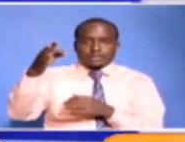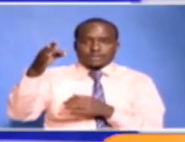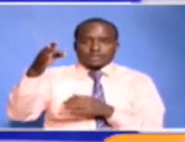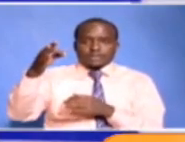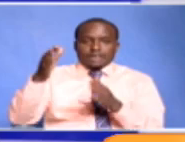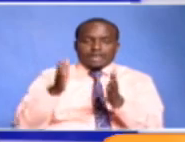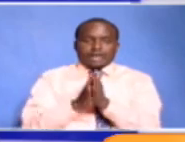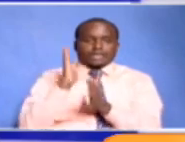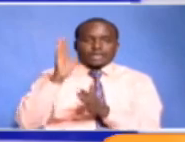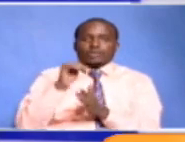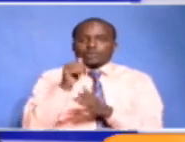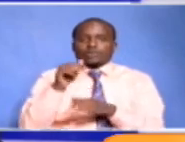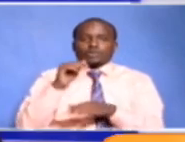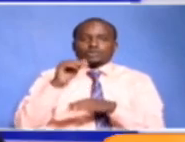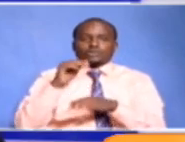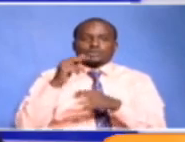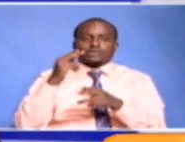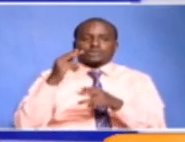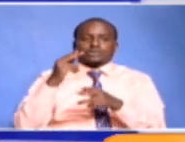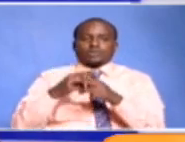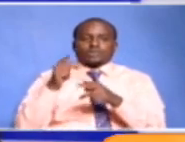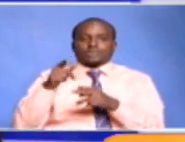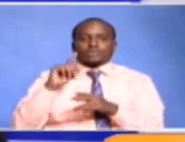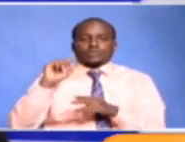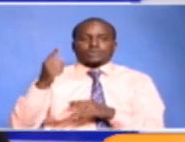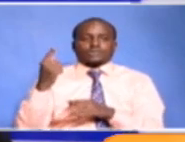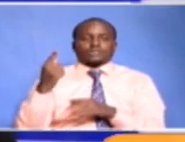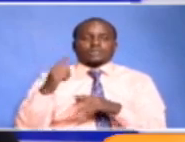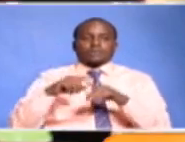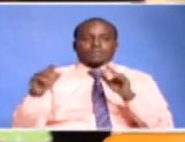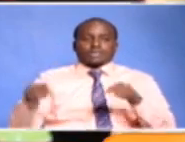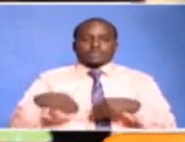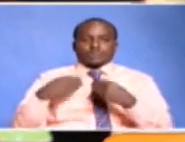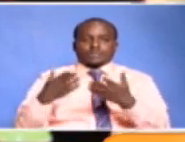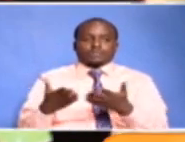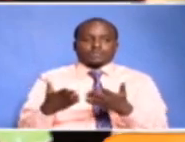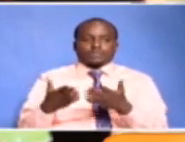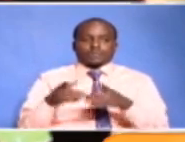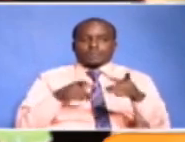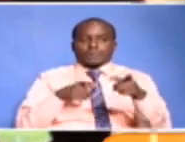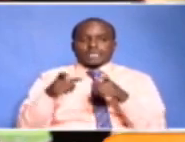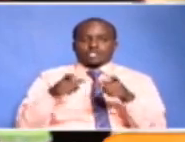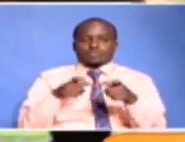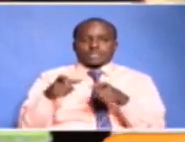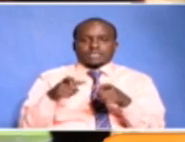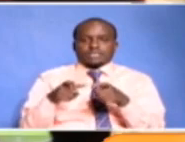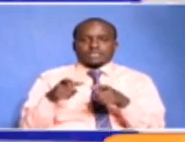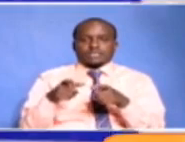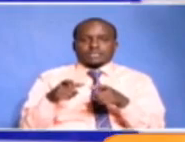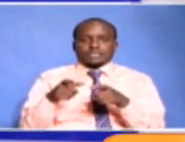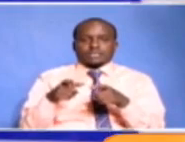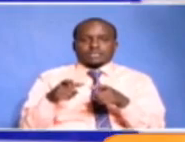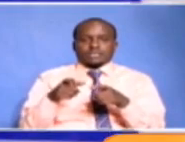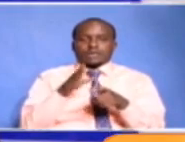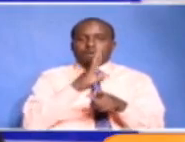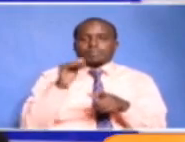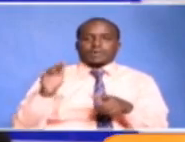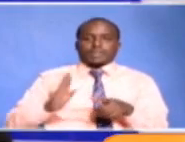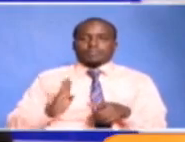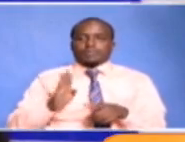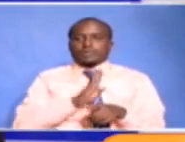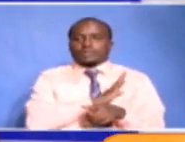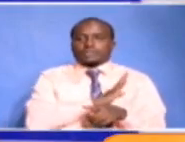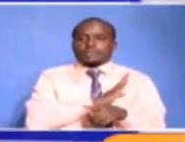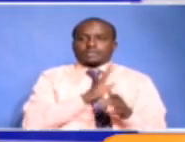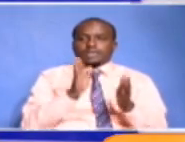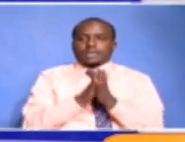call this a once-off, but I will leave it to the prudent management by the board and